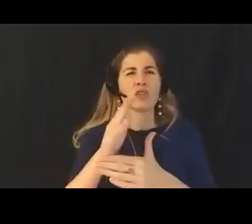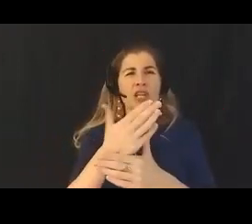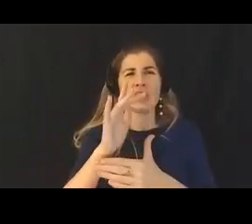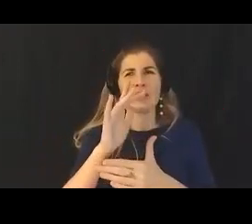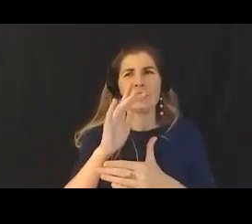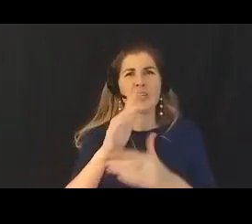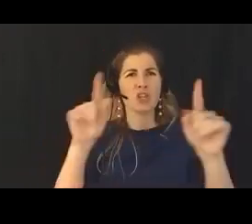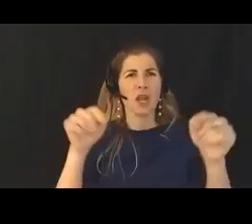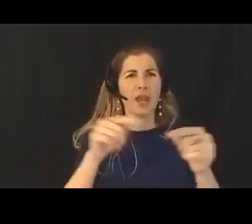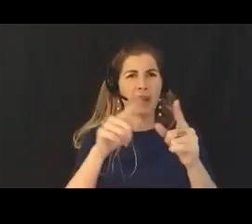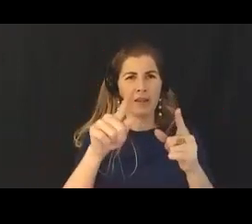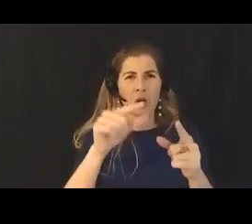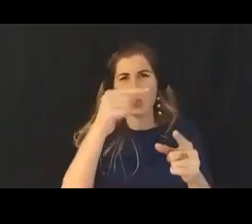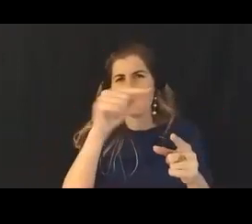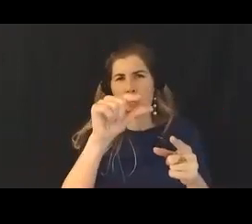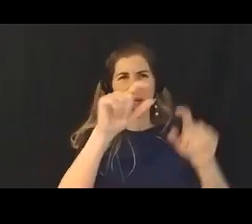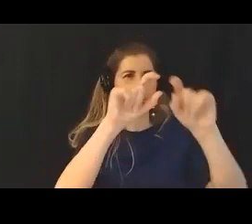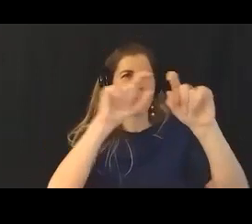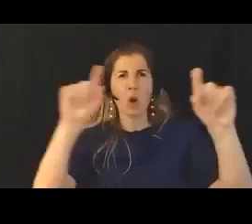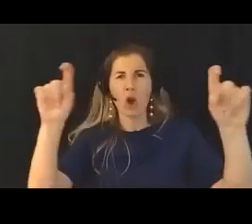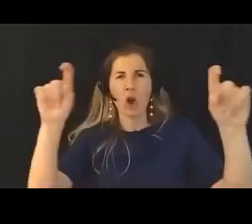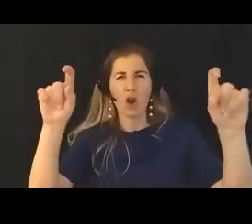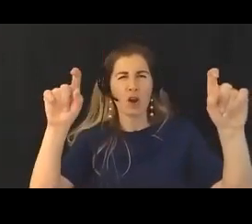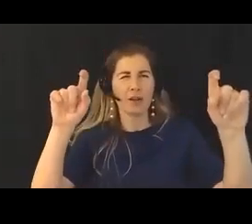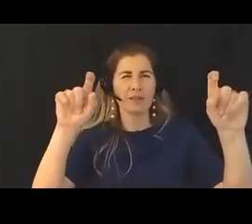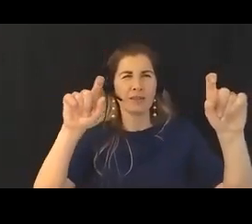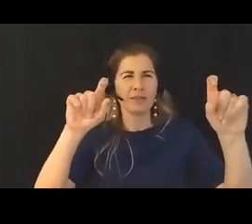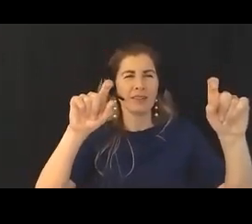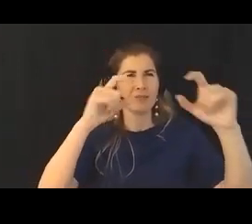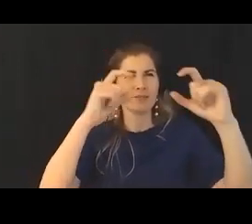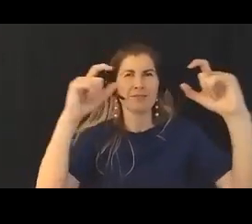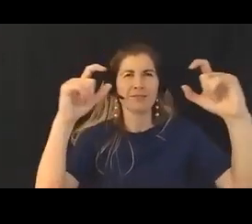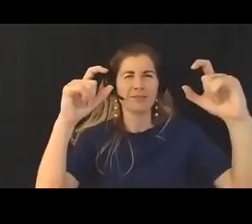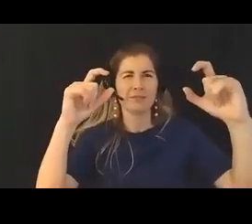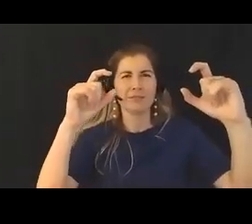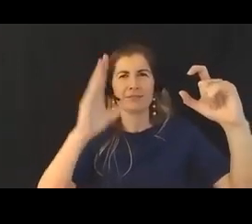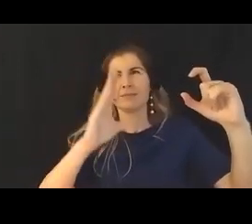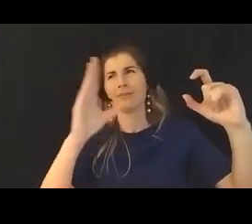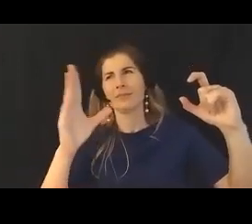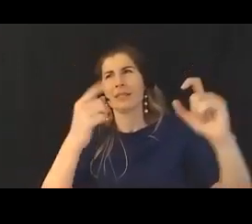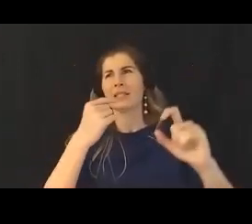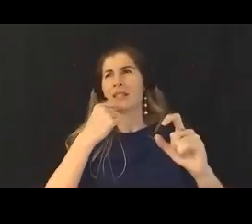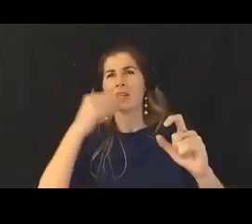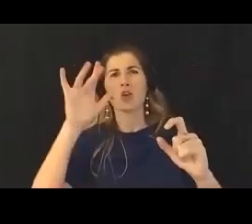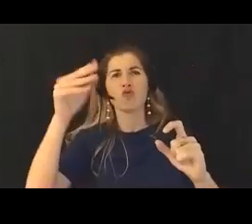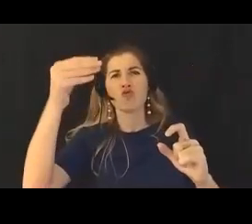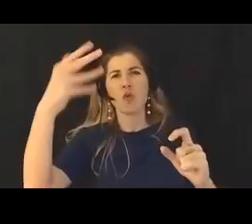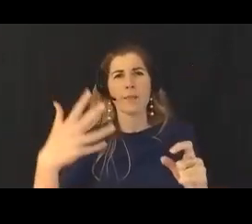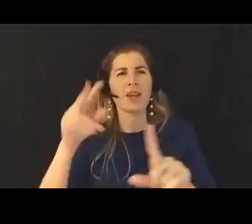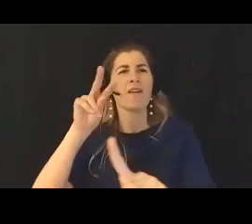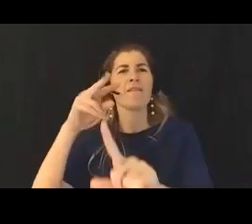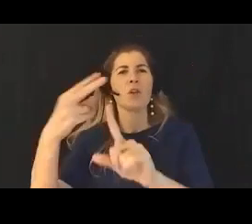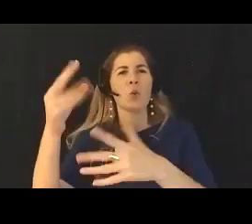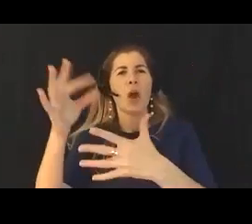green bar, kind of like a long skinny rectangle. Next to that is a drop down that says View